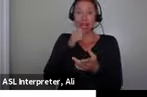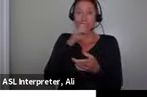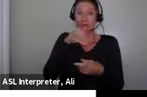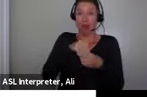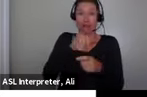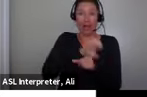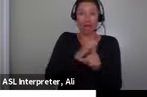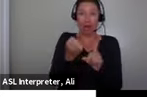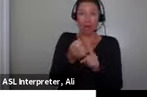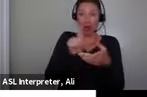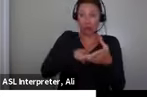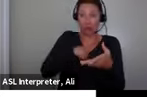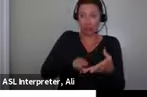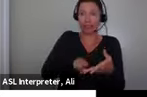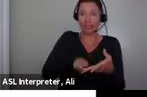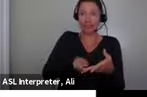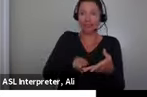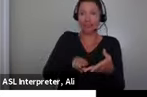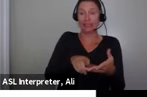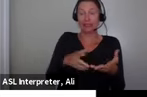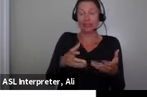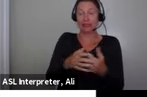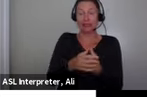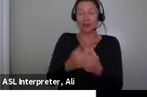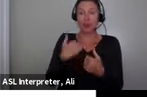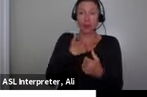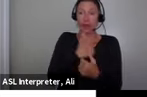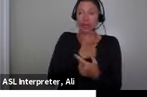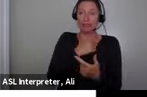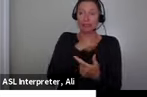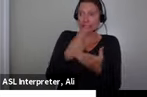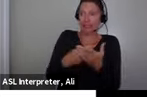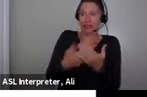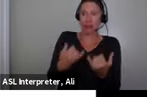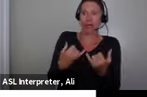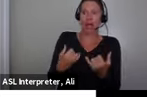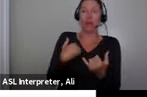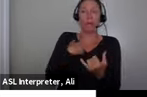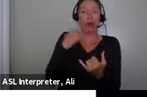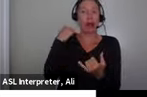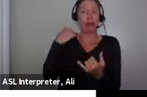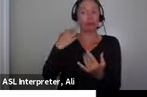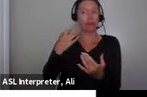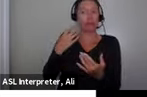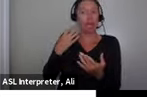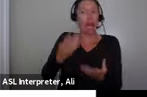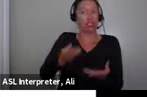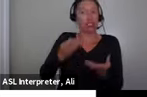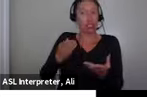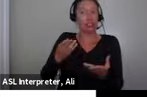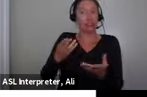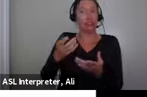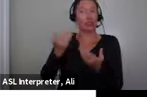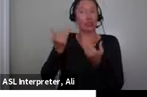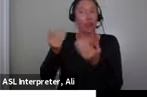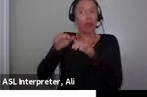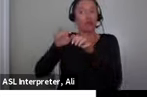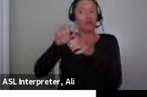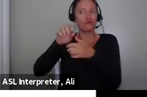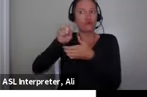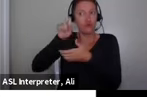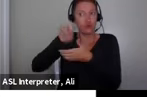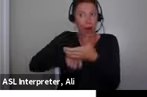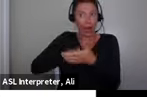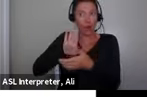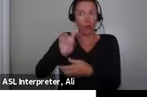able to discuss more about this. But again, I suggest you forward your question in writing